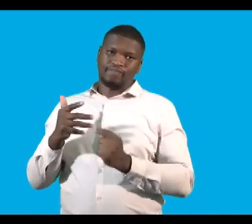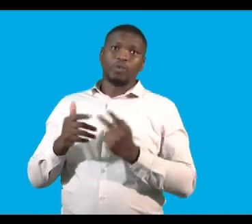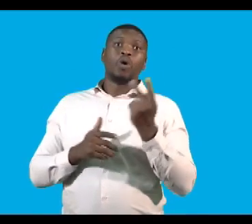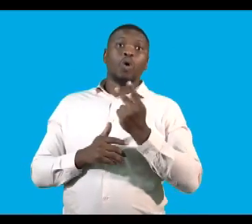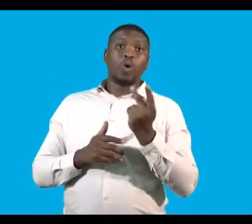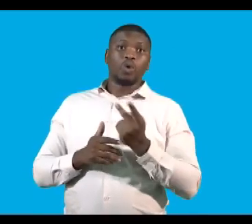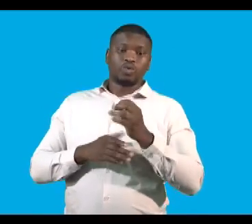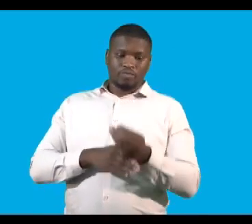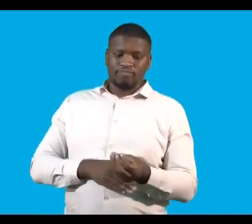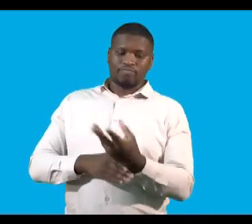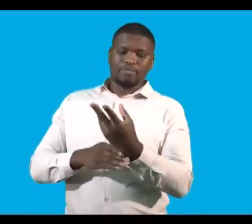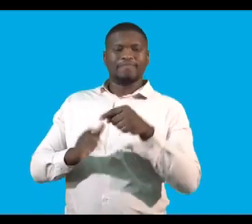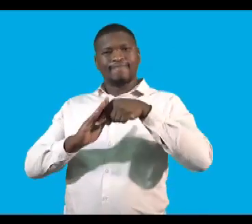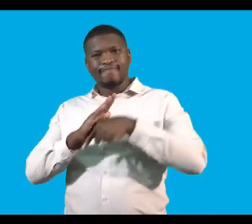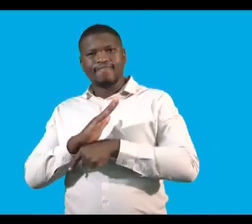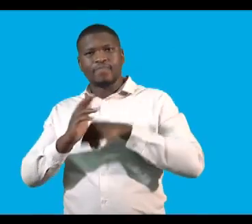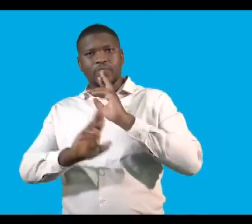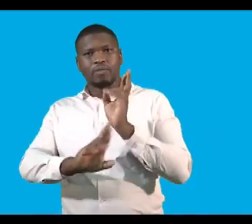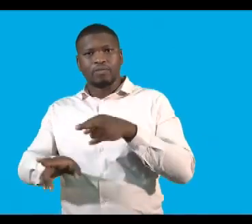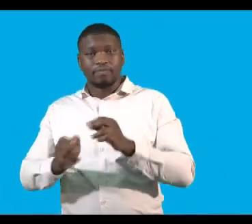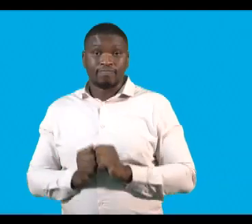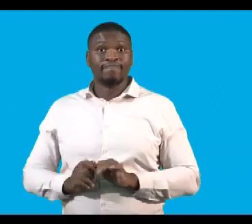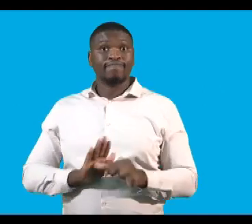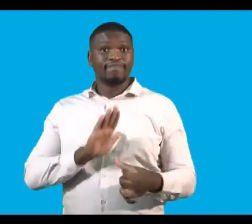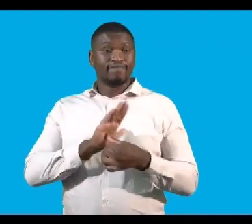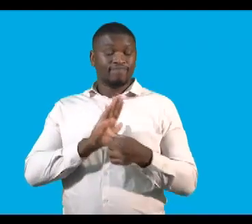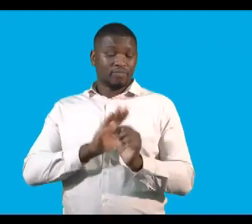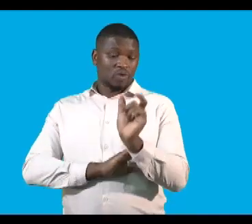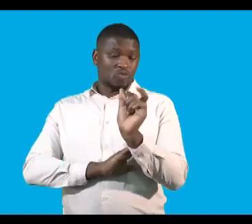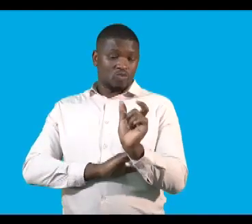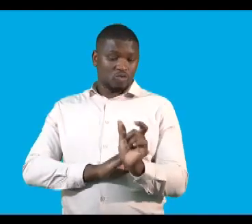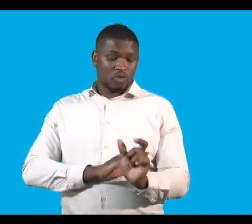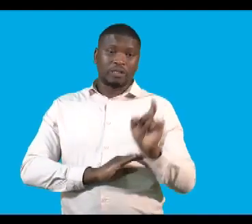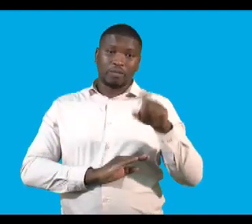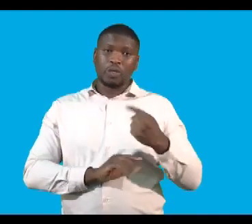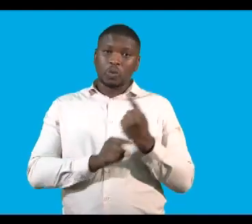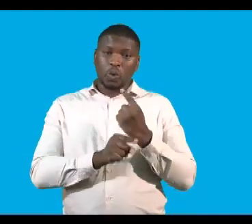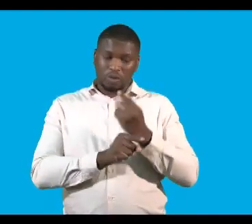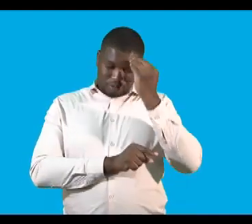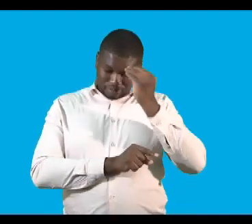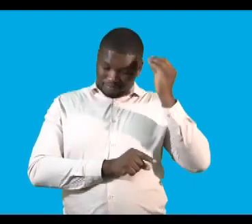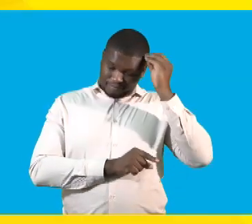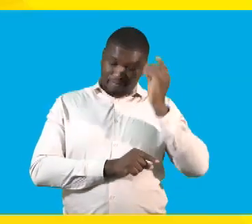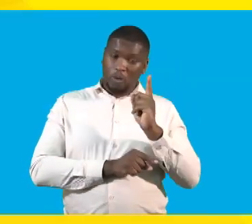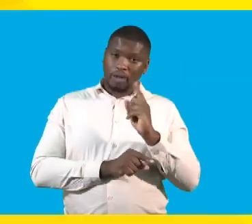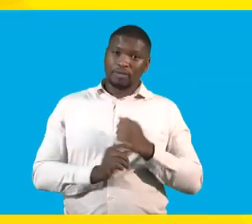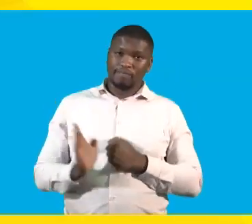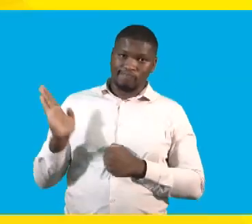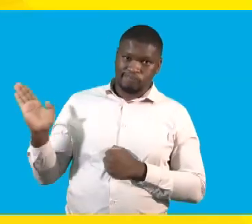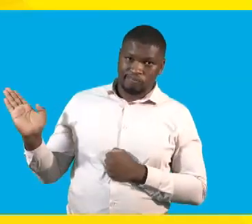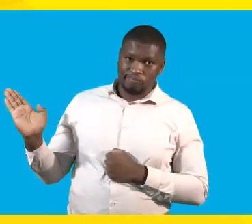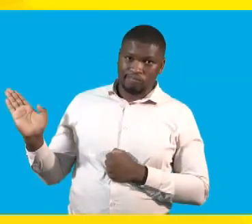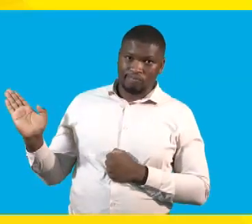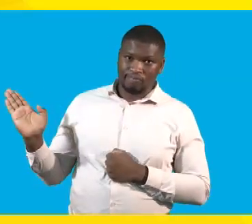message, and then, of course, providing detailed responses. Keywords that you should always keep in mind when you're doing